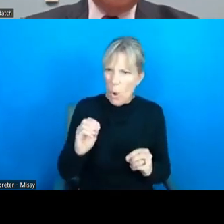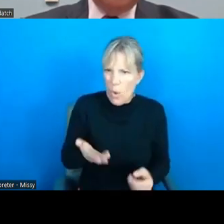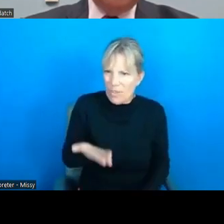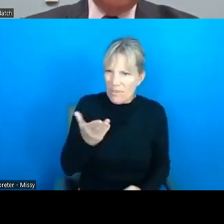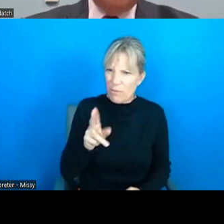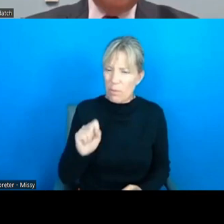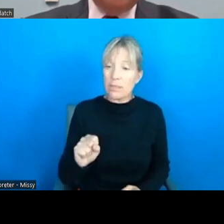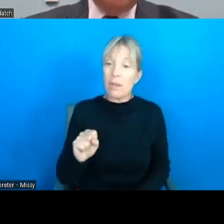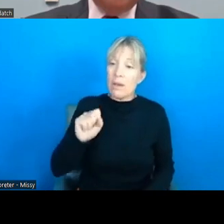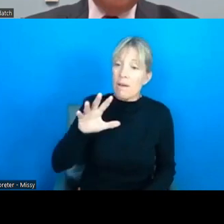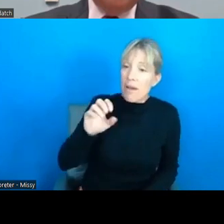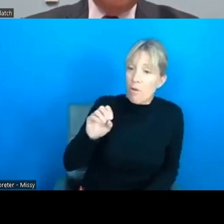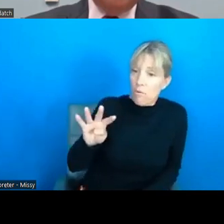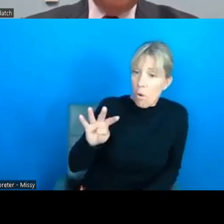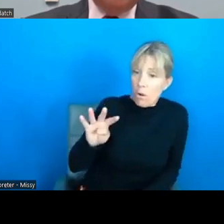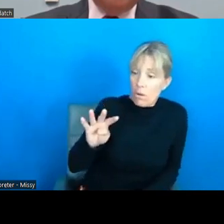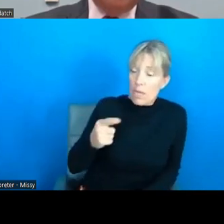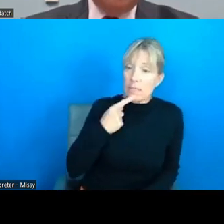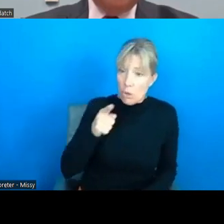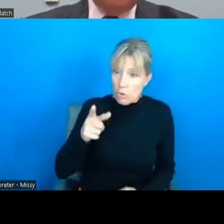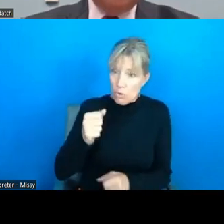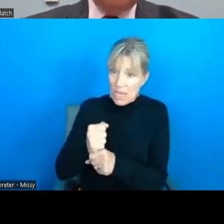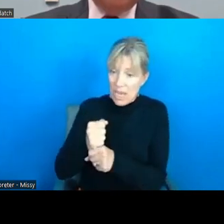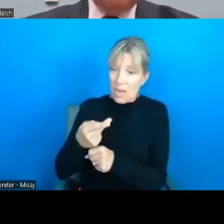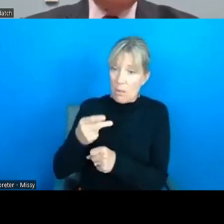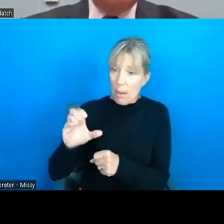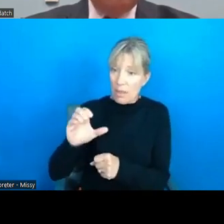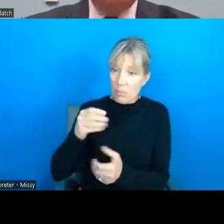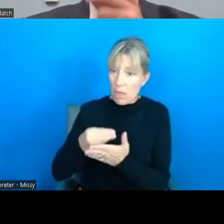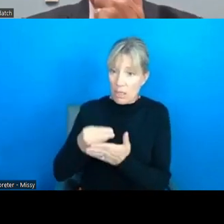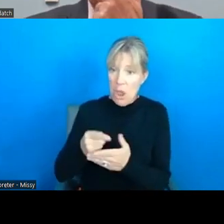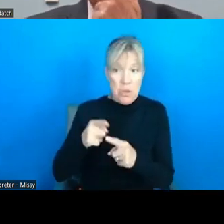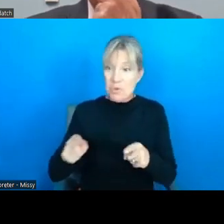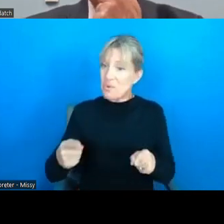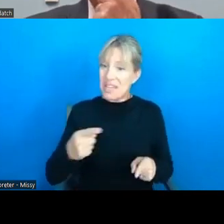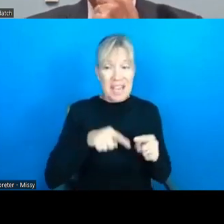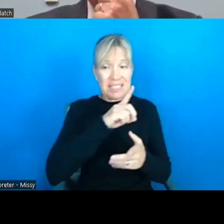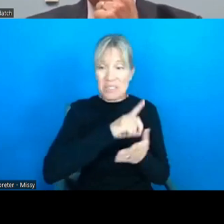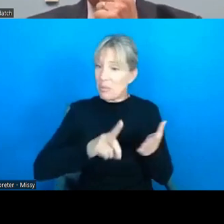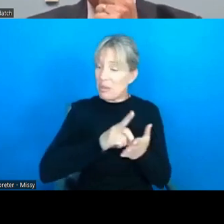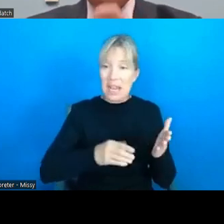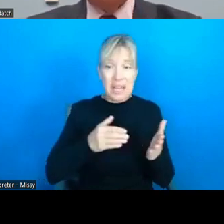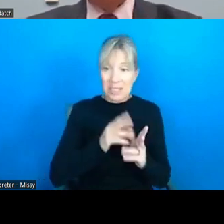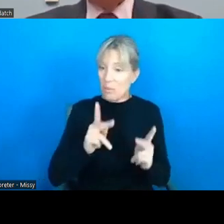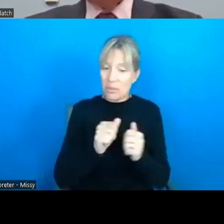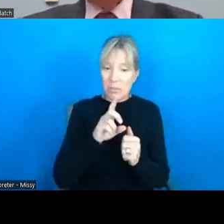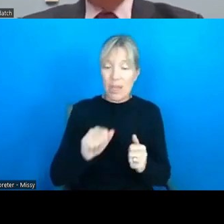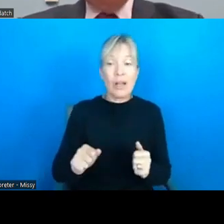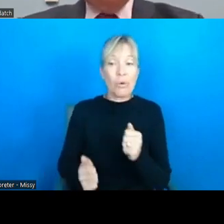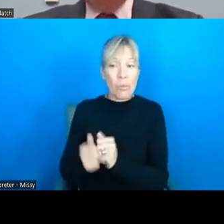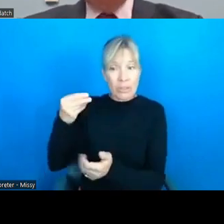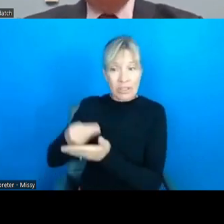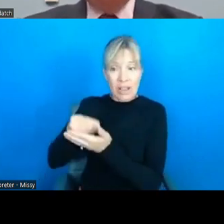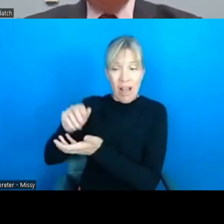504 said that if you get public money, you can't discriminate against people with disabilities. And most of the funding